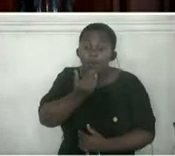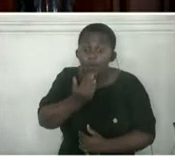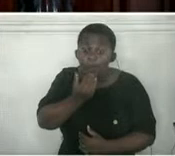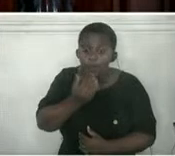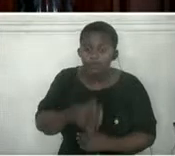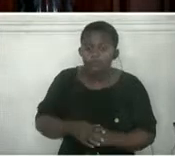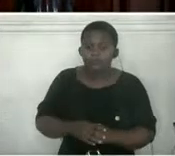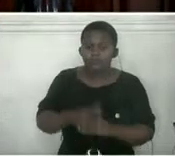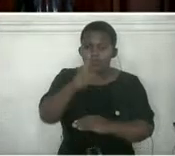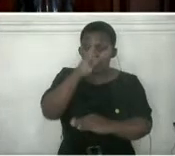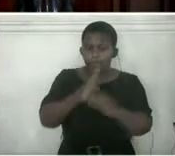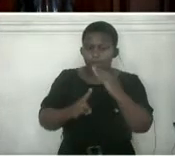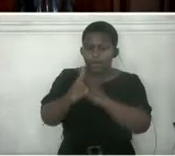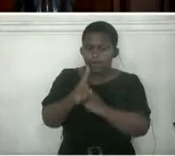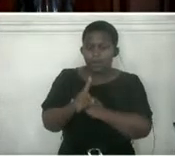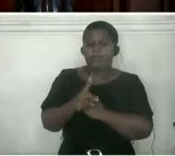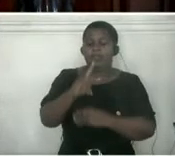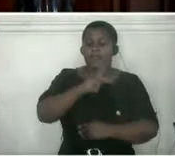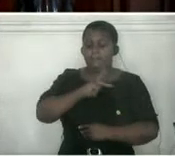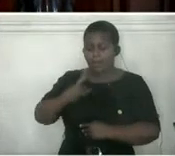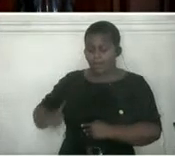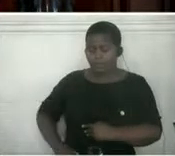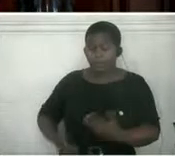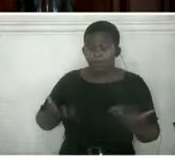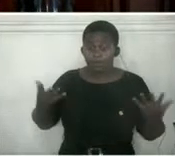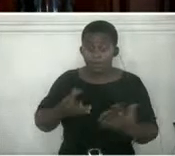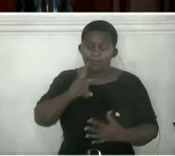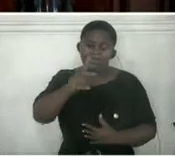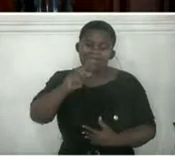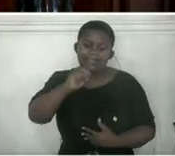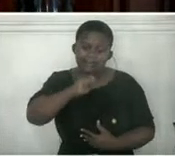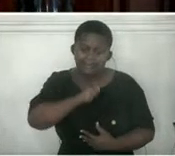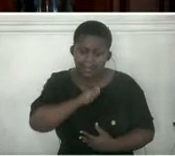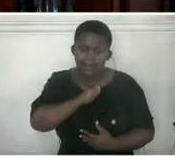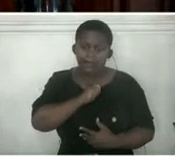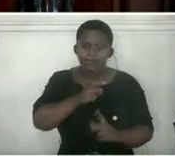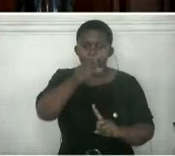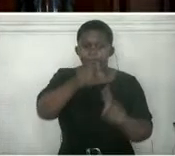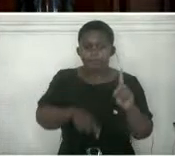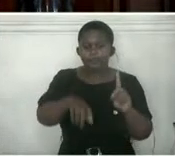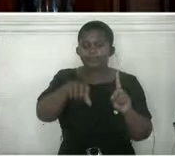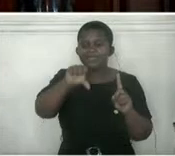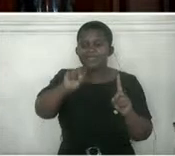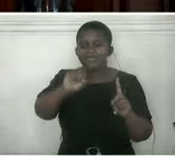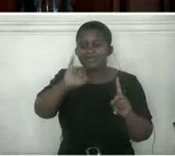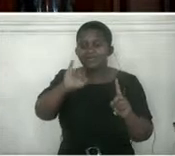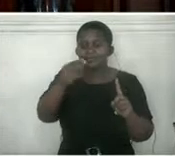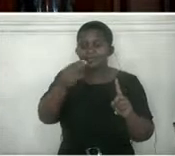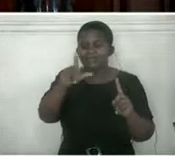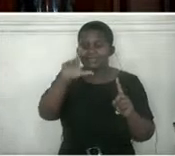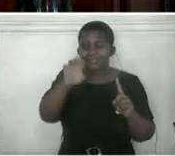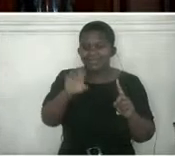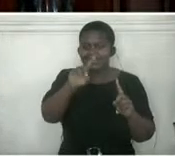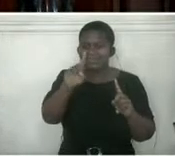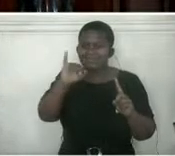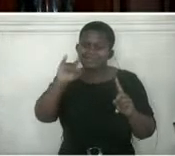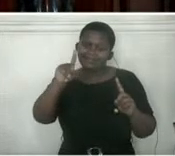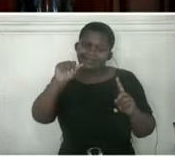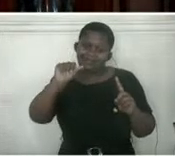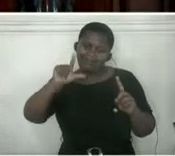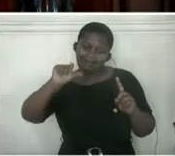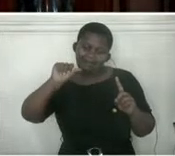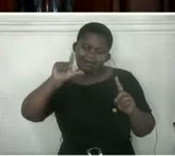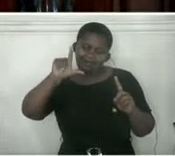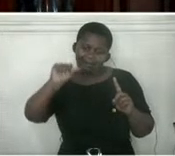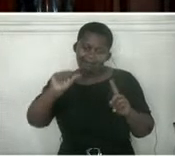the Honourable Premier of KwaZulu-Natal, Mr. Sihle Zikalala, to address